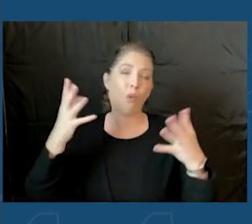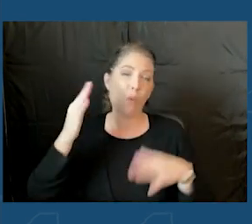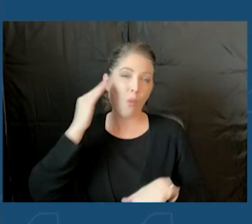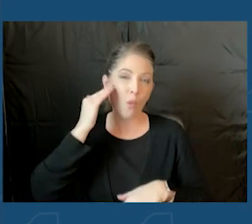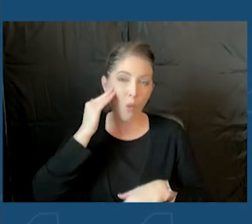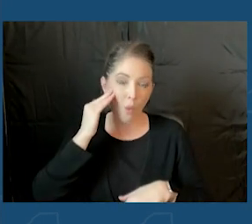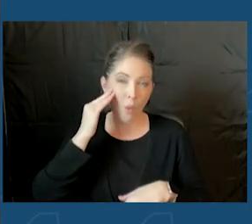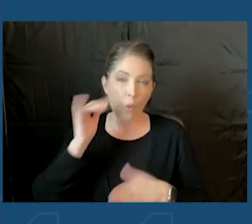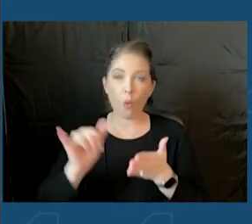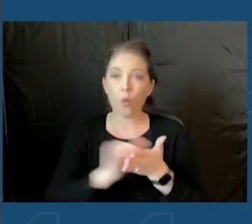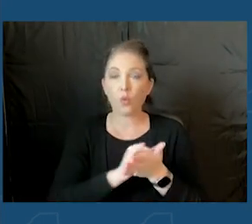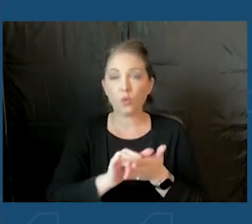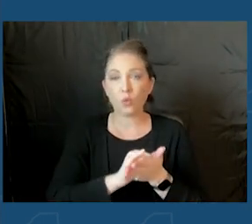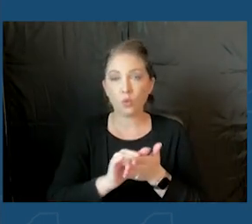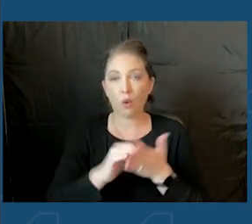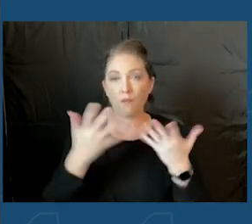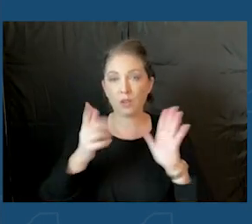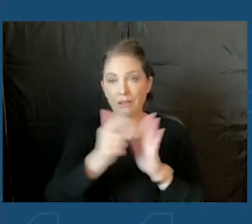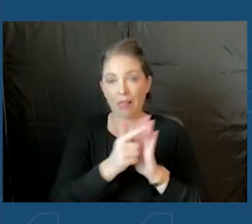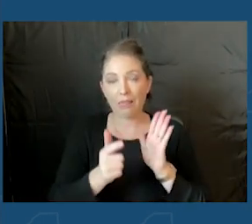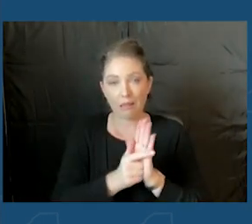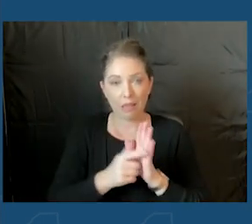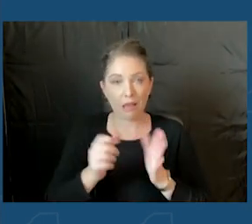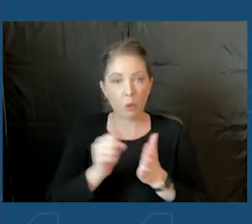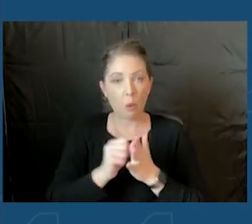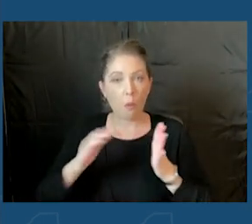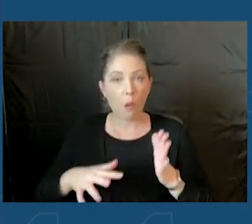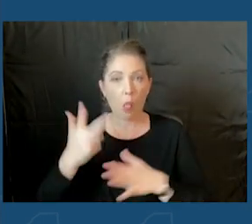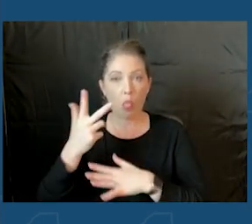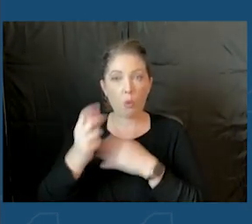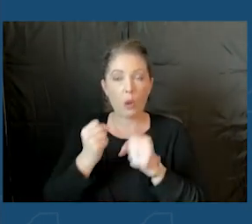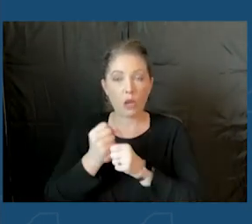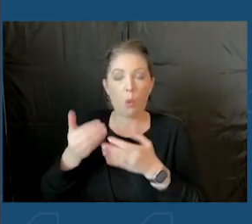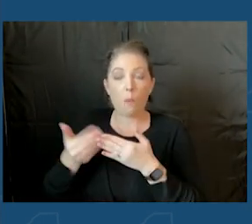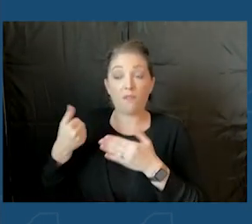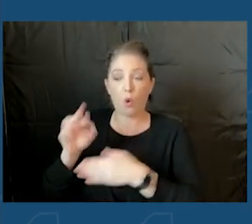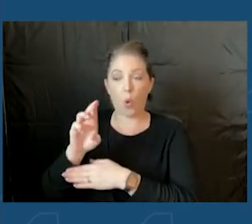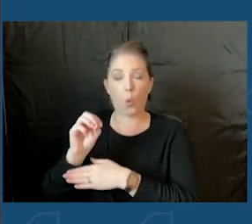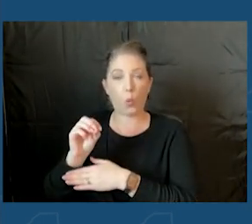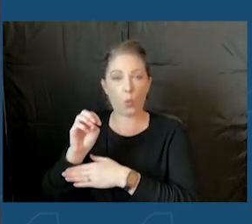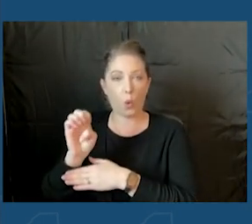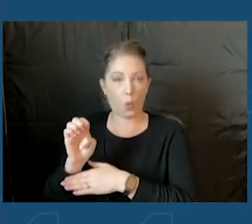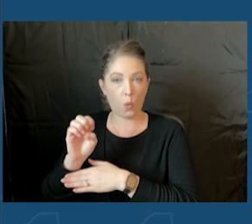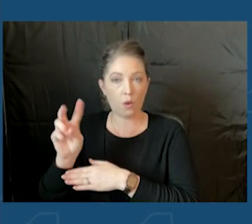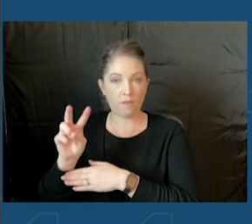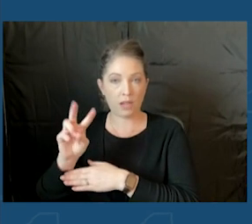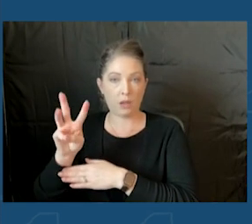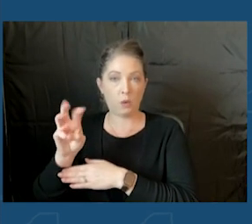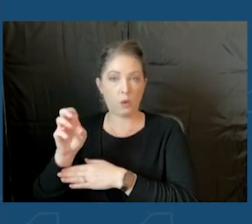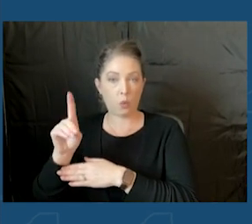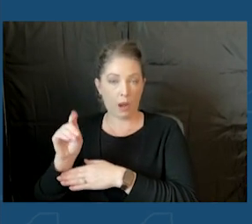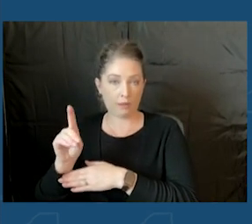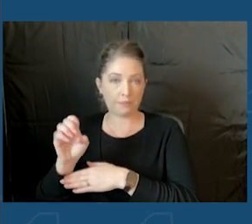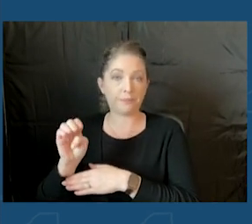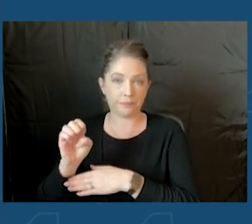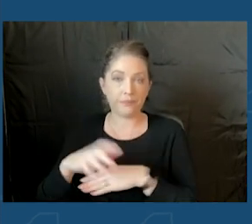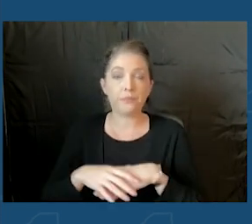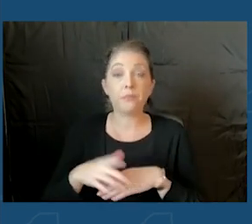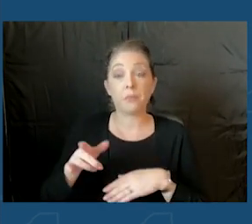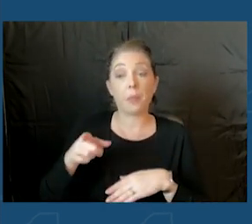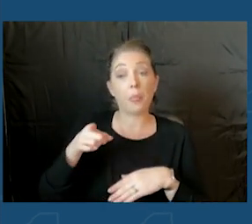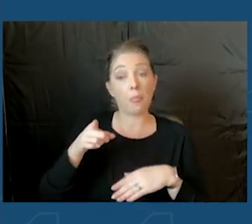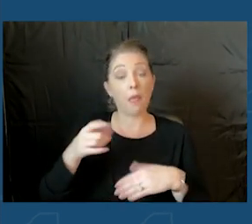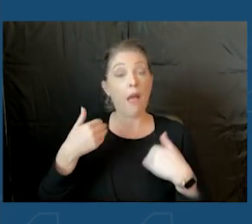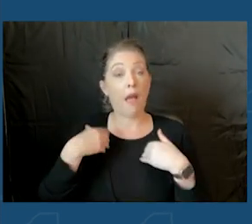State legalized abortion 3 years before Roe and is home to the first Planned Parenthood center to offer